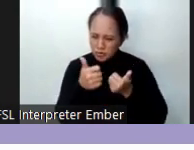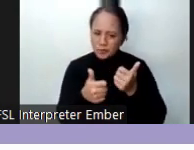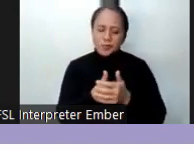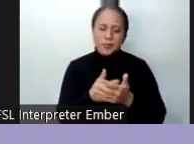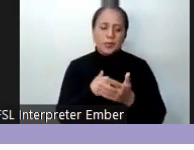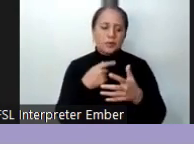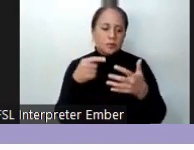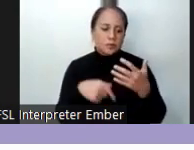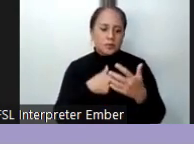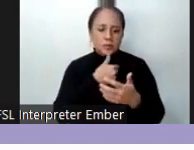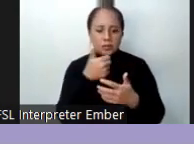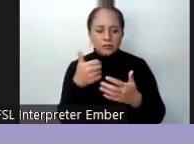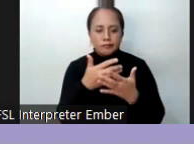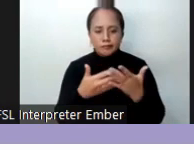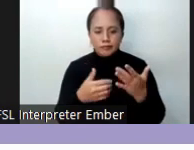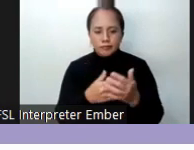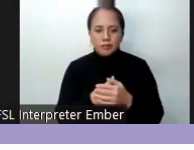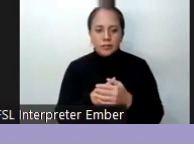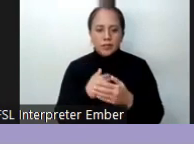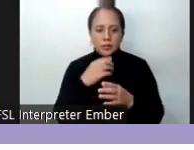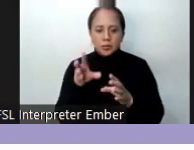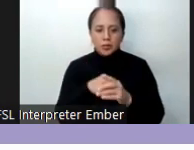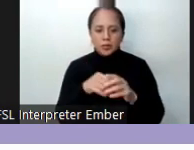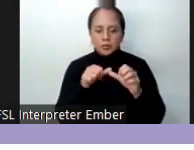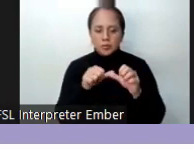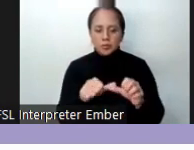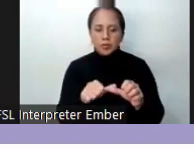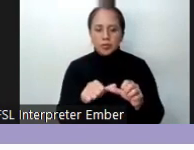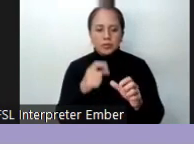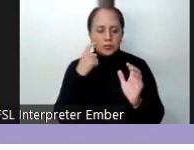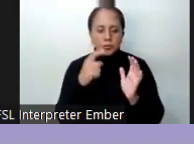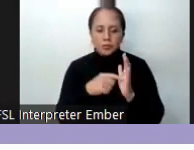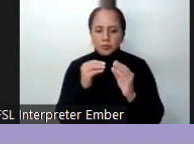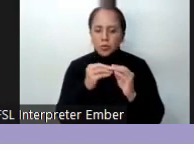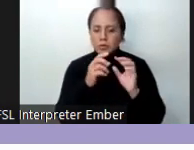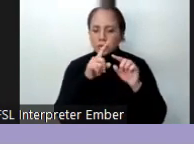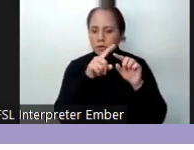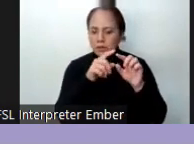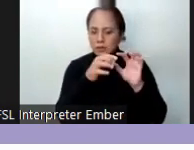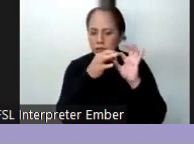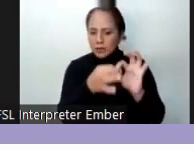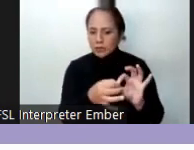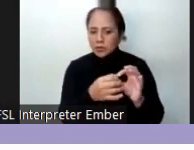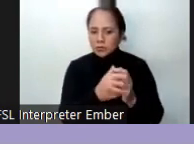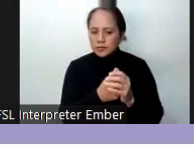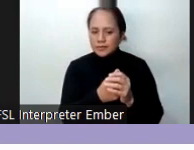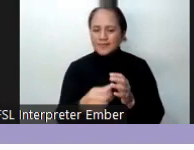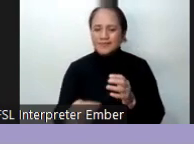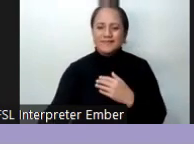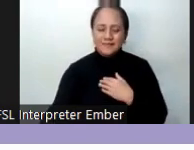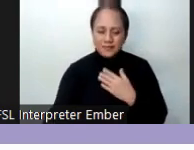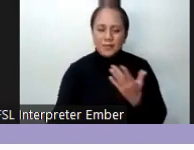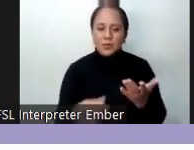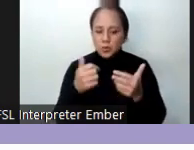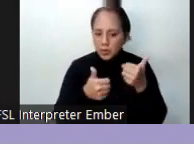finding out what other sources say. It includes the ability to identify more reliable resources or sources and to check whether